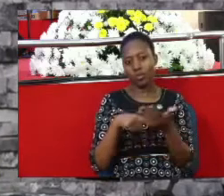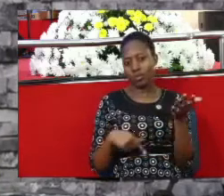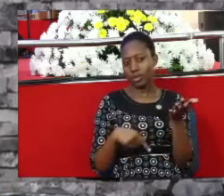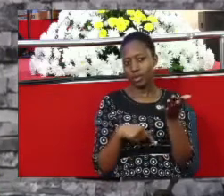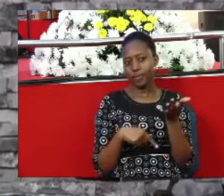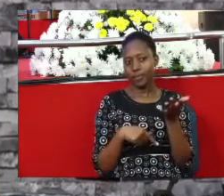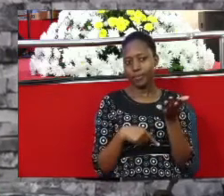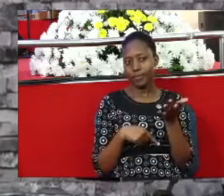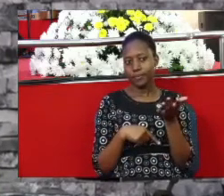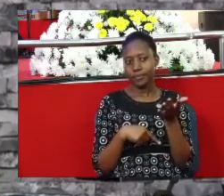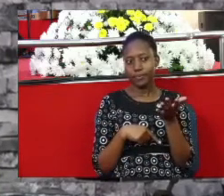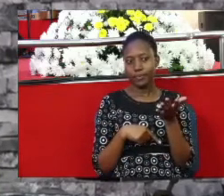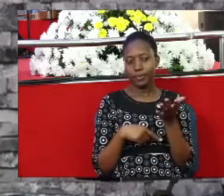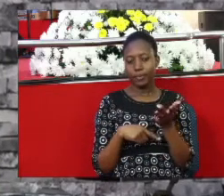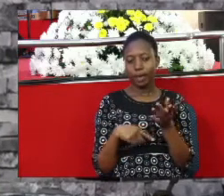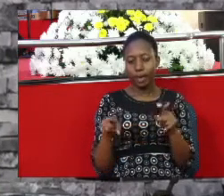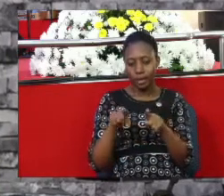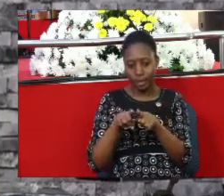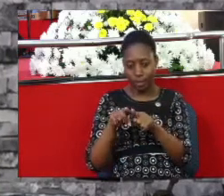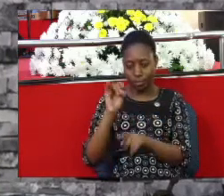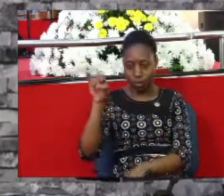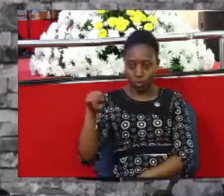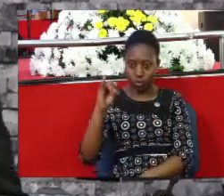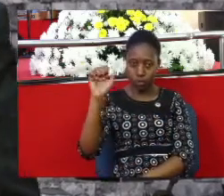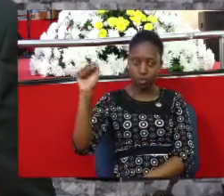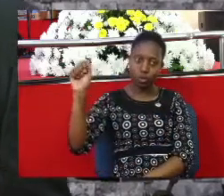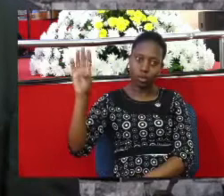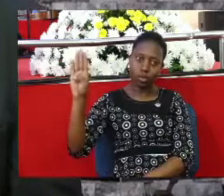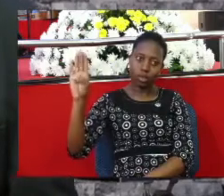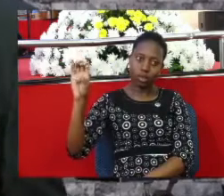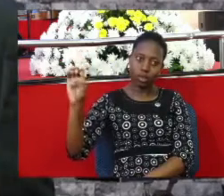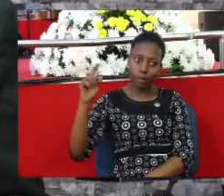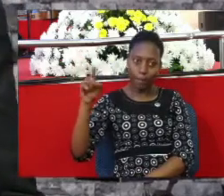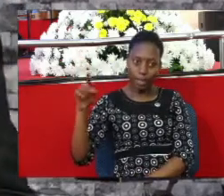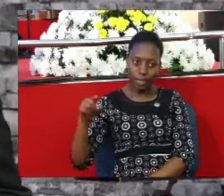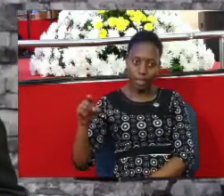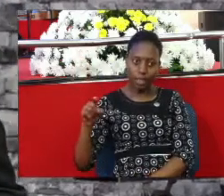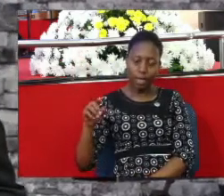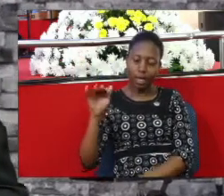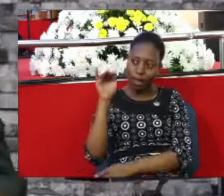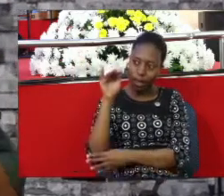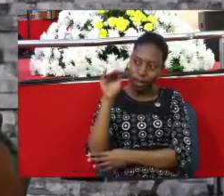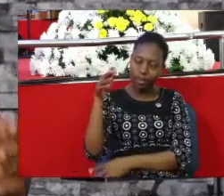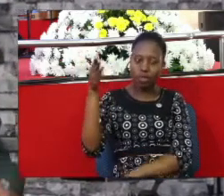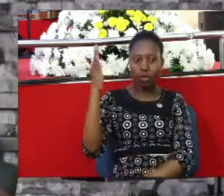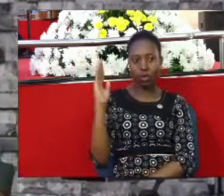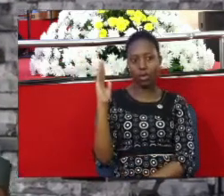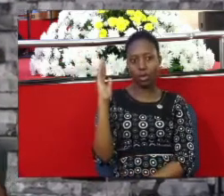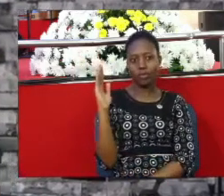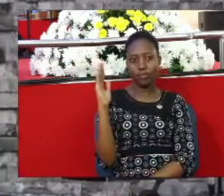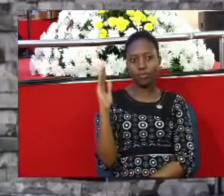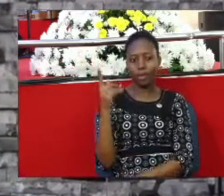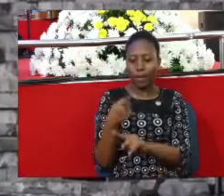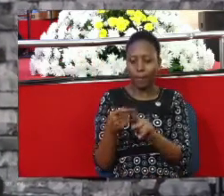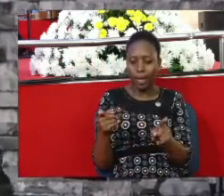Jabez had that attitude. He asked. His brothers never asked. We are not even told whether they had